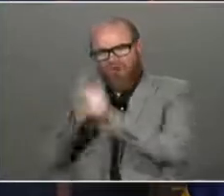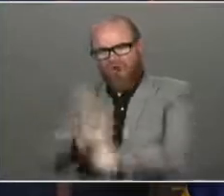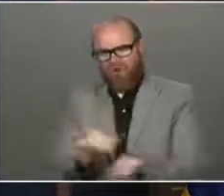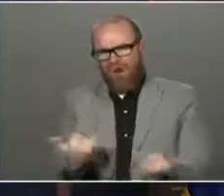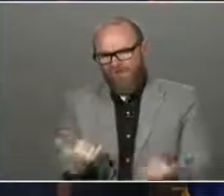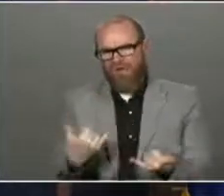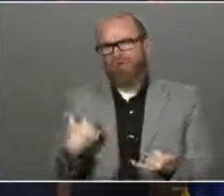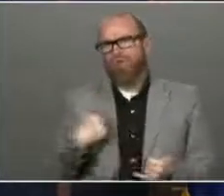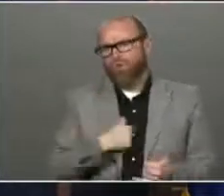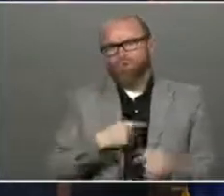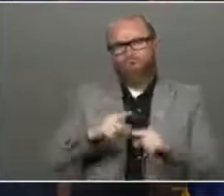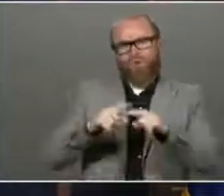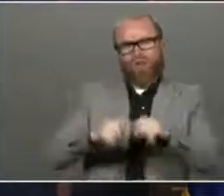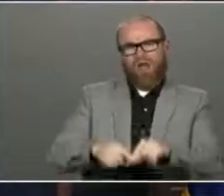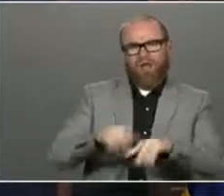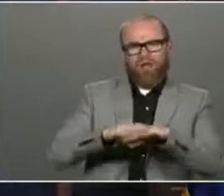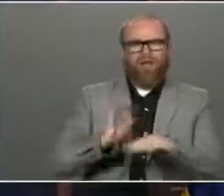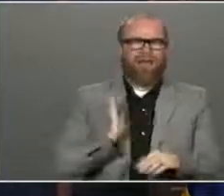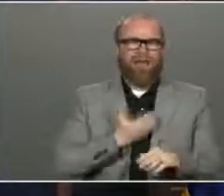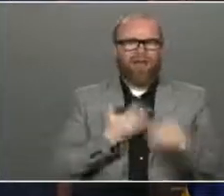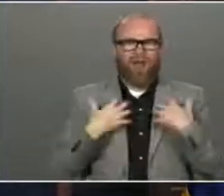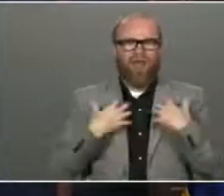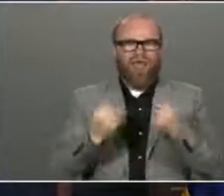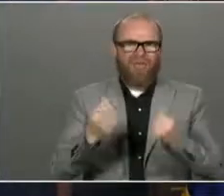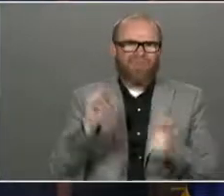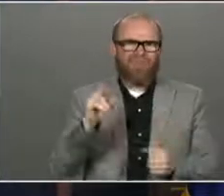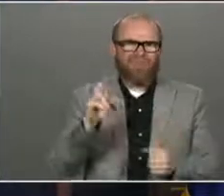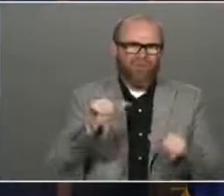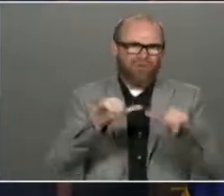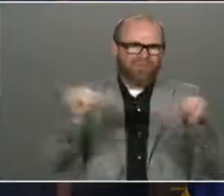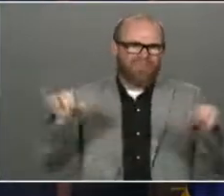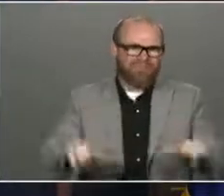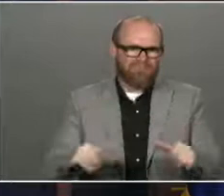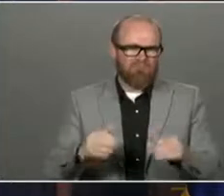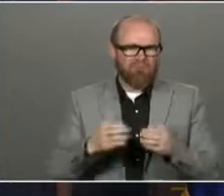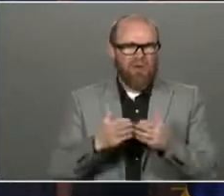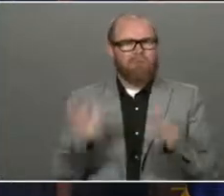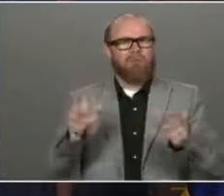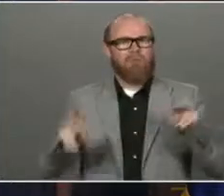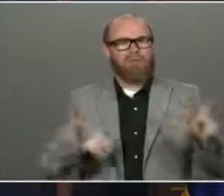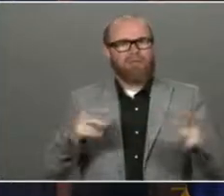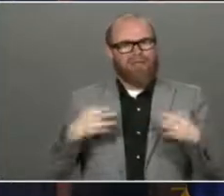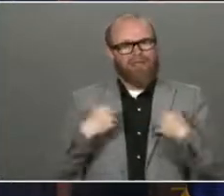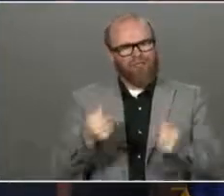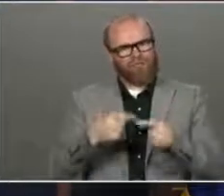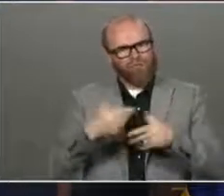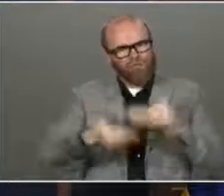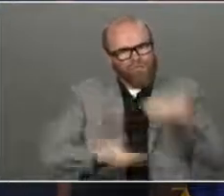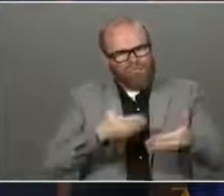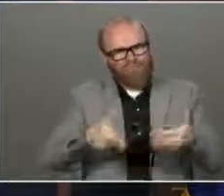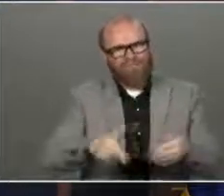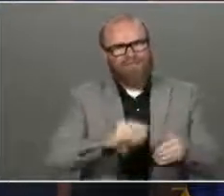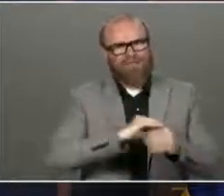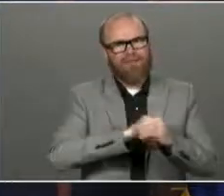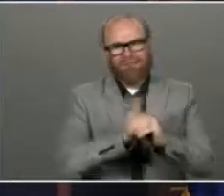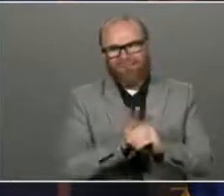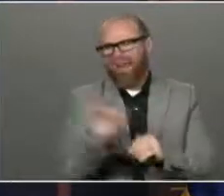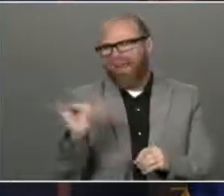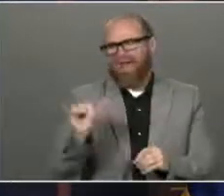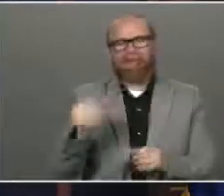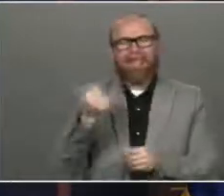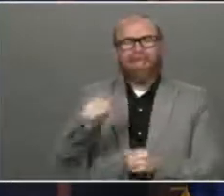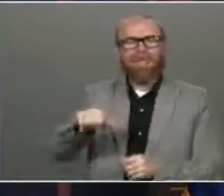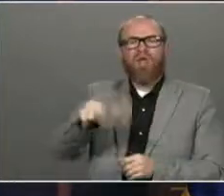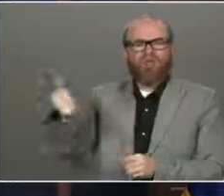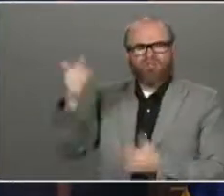our our health care system, including public health, to treat this pandemic the way we treat other diseases.